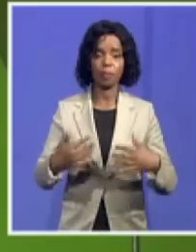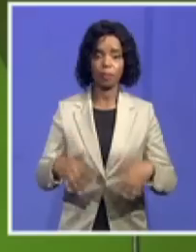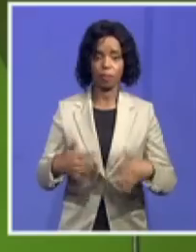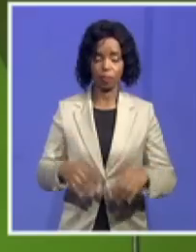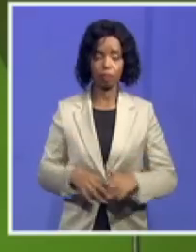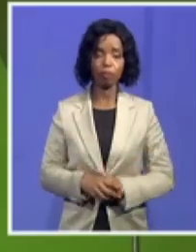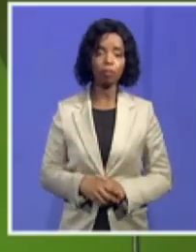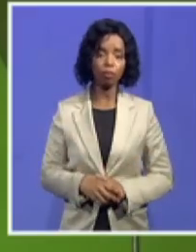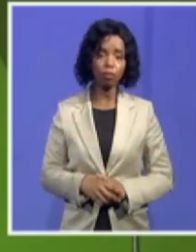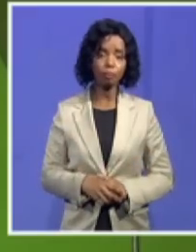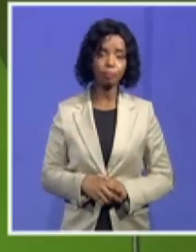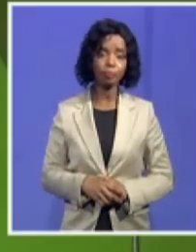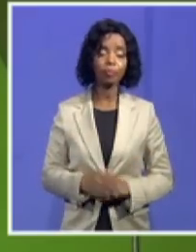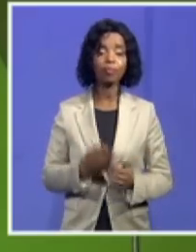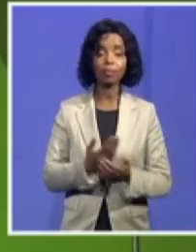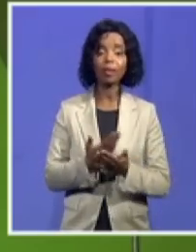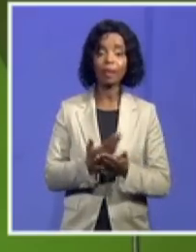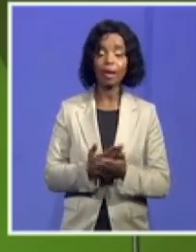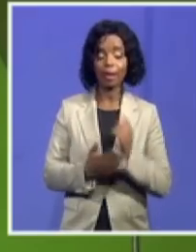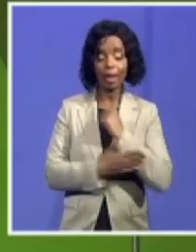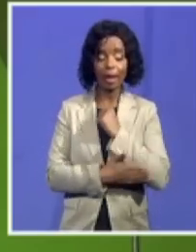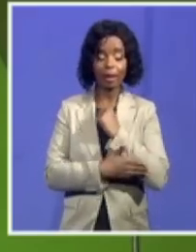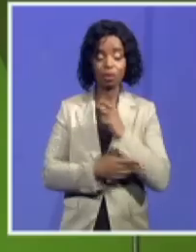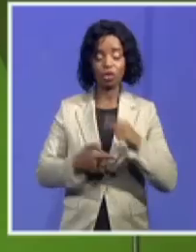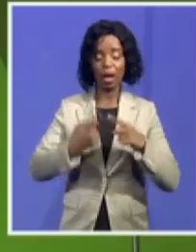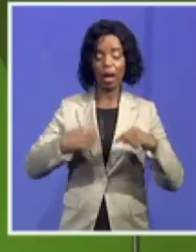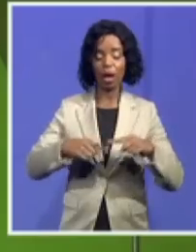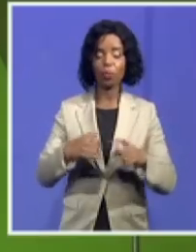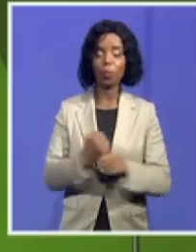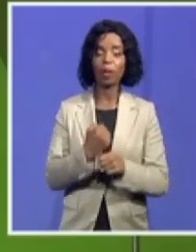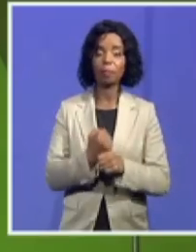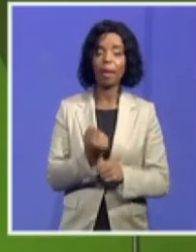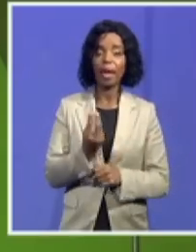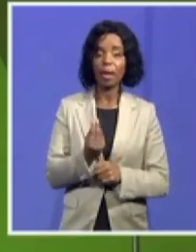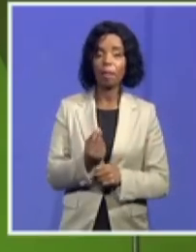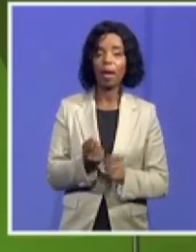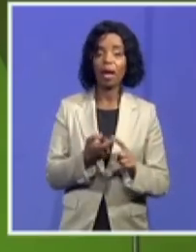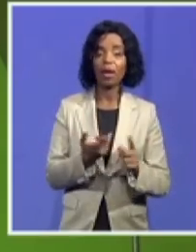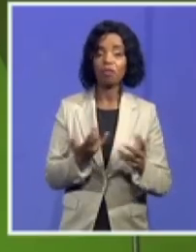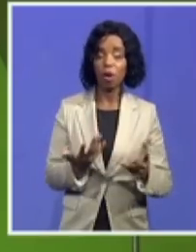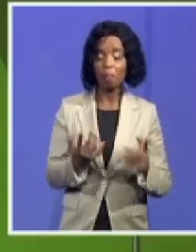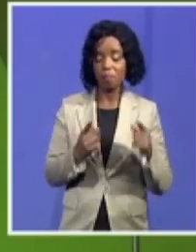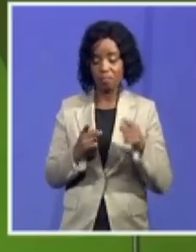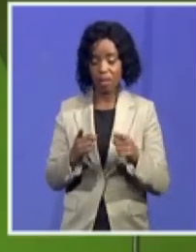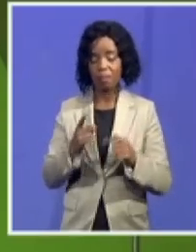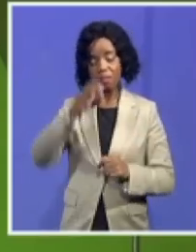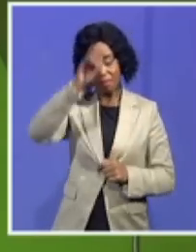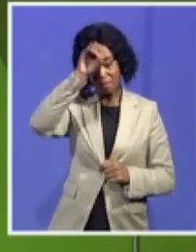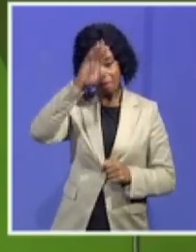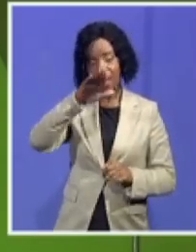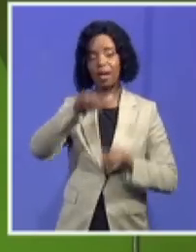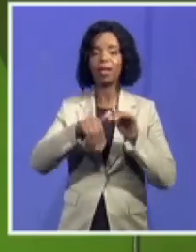export earnings for our country. It is an important source of foreign direct investment